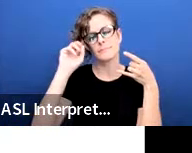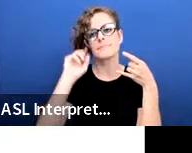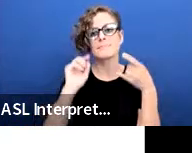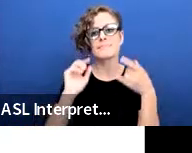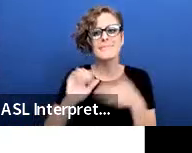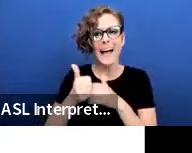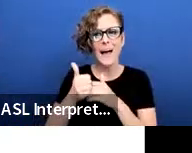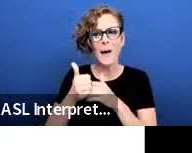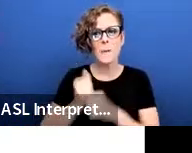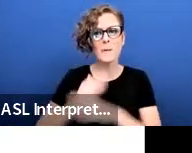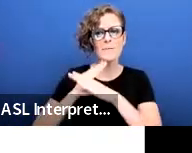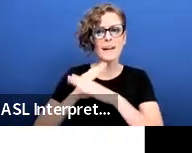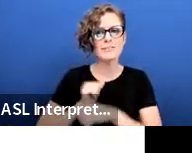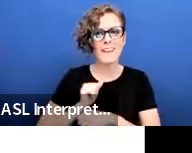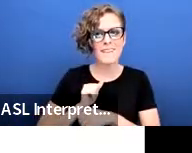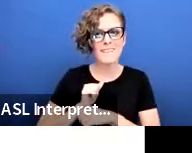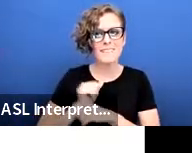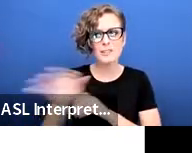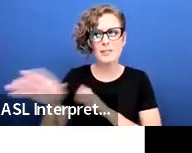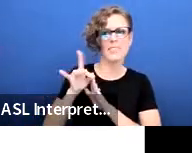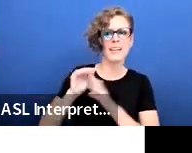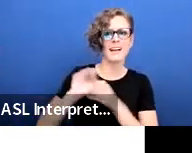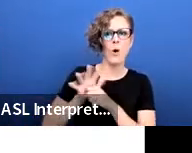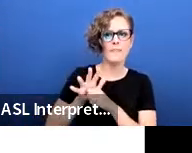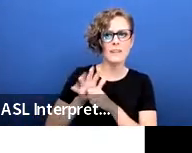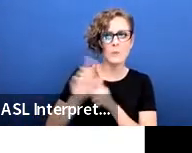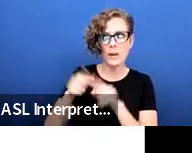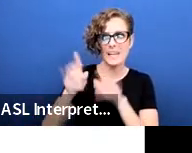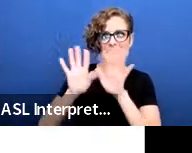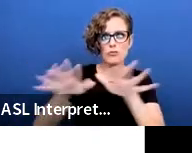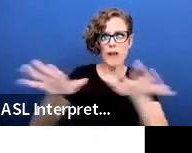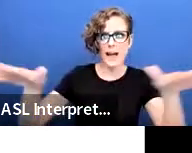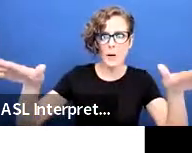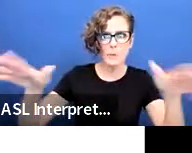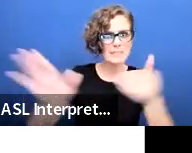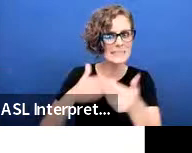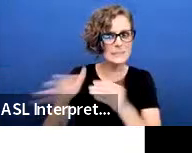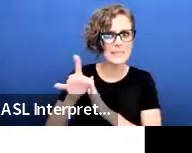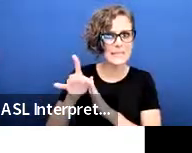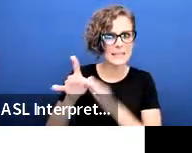from getting COVID when there's so much COVID around. Next slide, please.